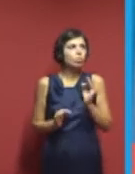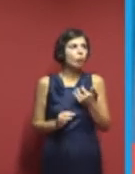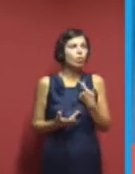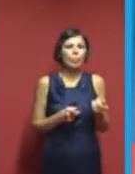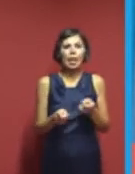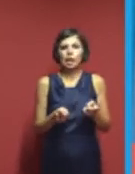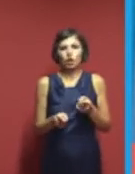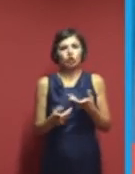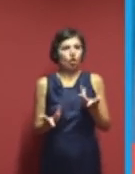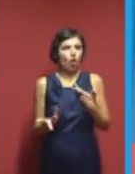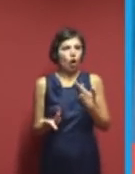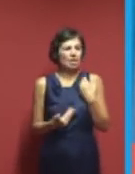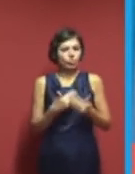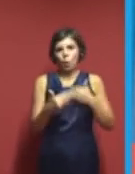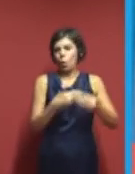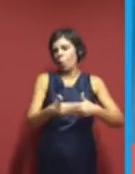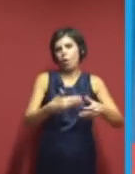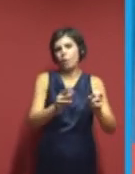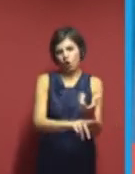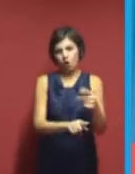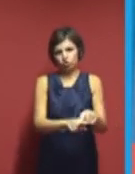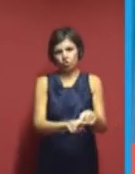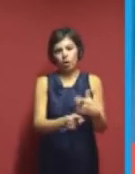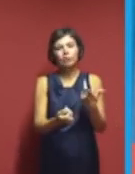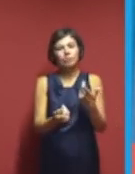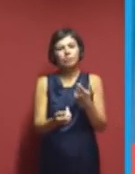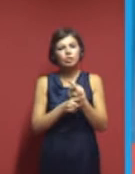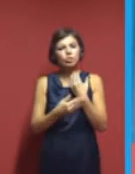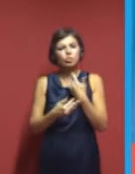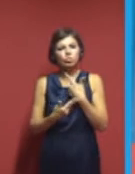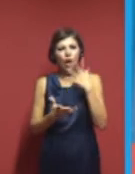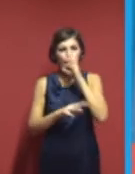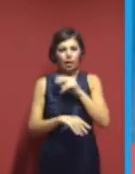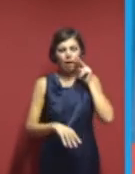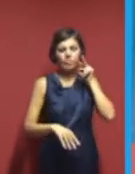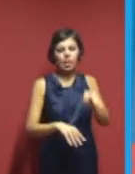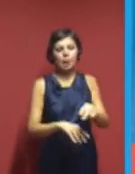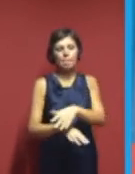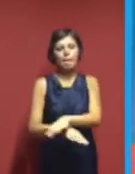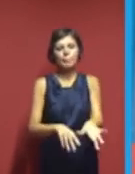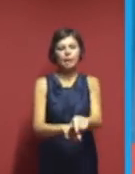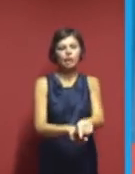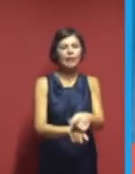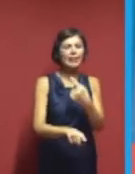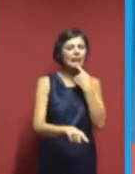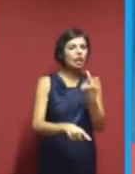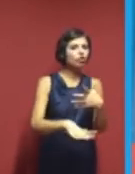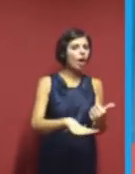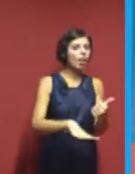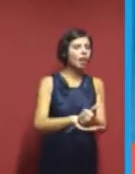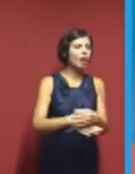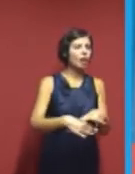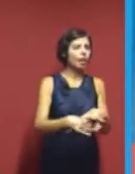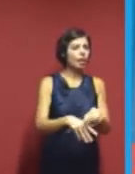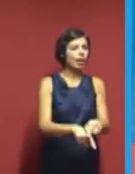someone that they're a leader when they're a child, they'll carry that with them for the rest of their life. Whereas it's much harder to convince an adult who's 45